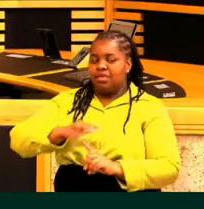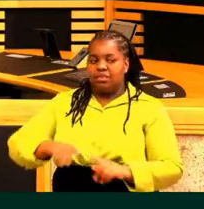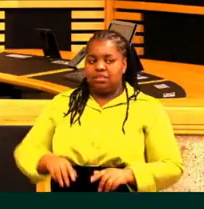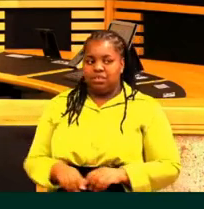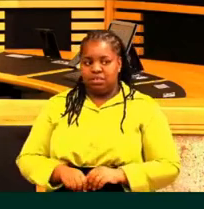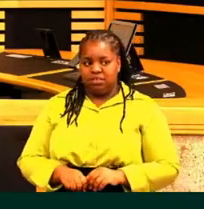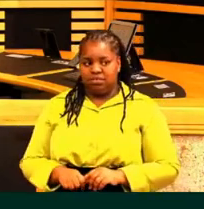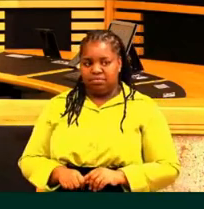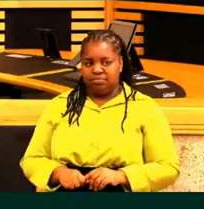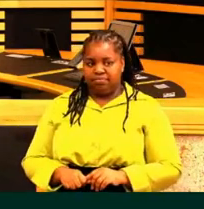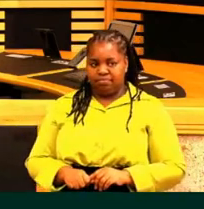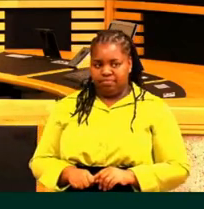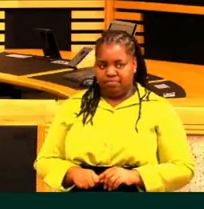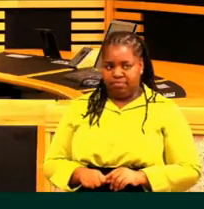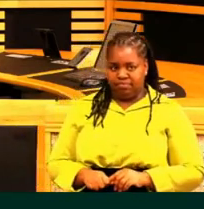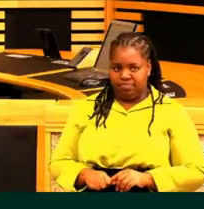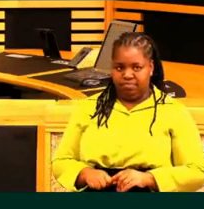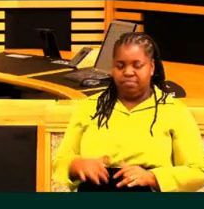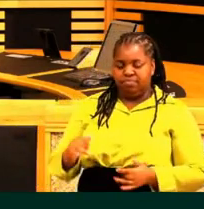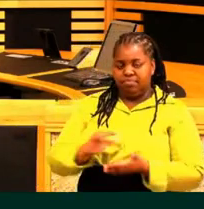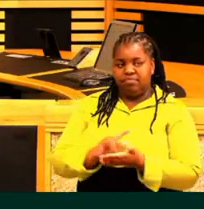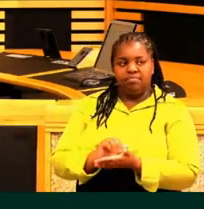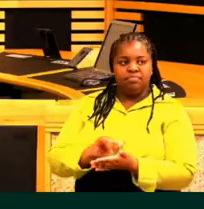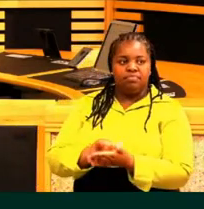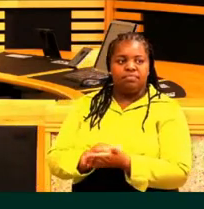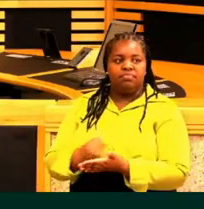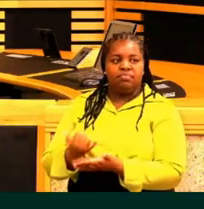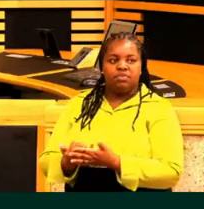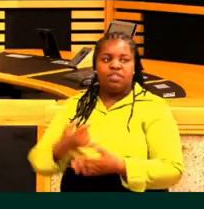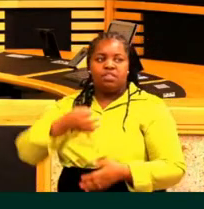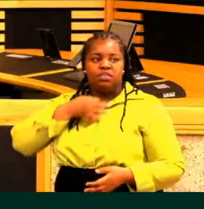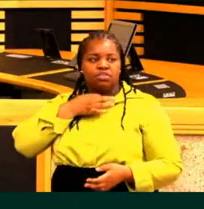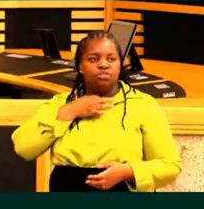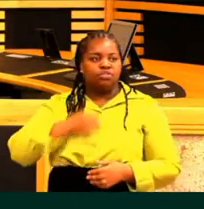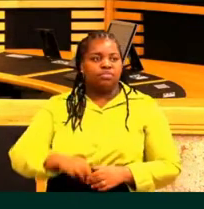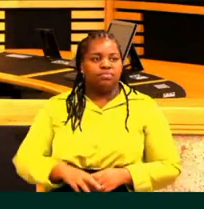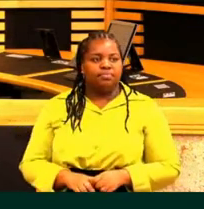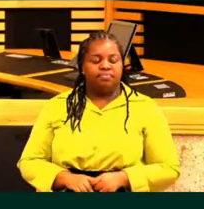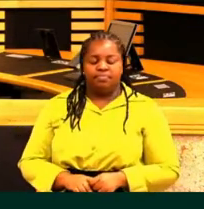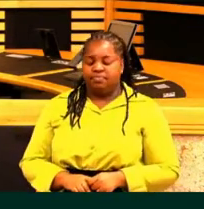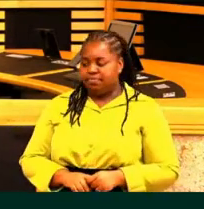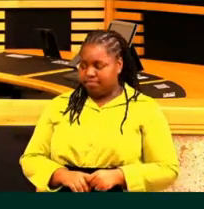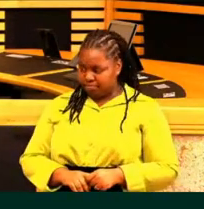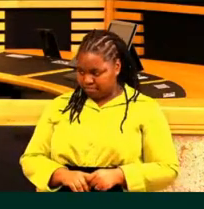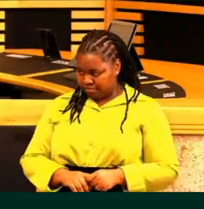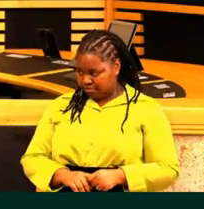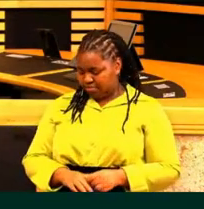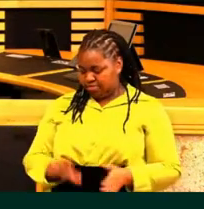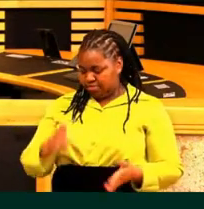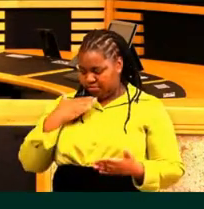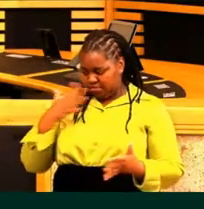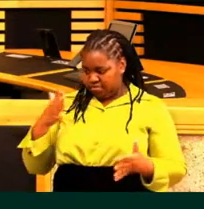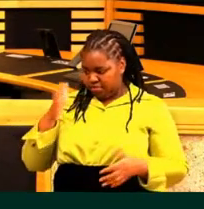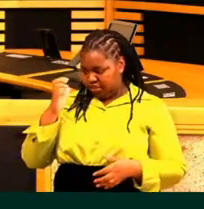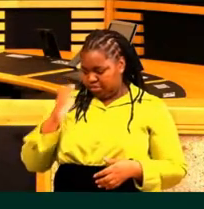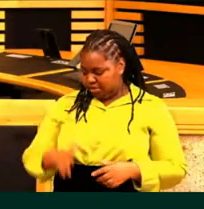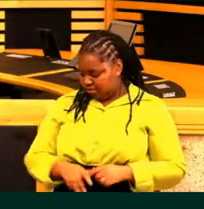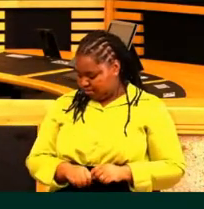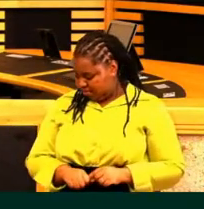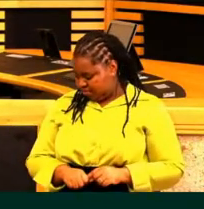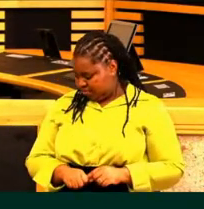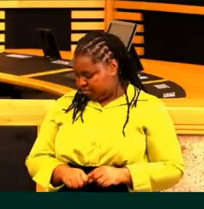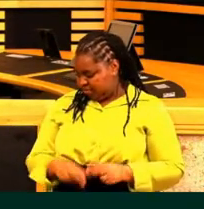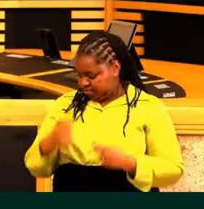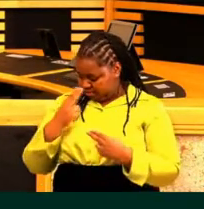in English it reads youth participation learn reform and Agricultural Revolution thank you speaker thank you